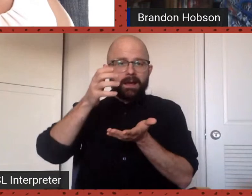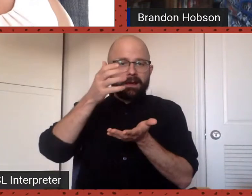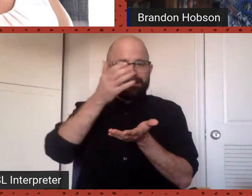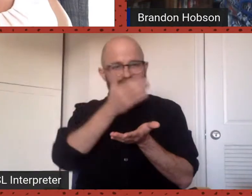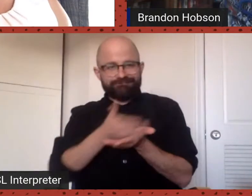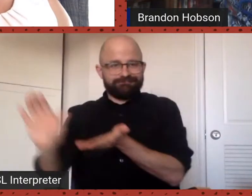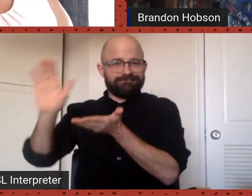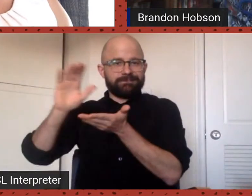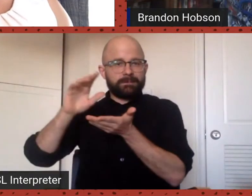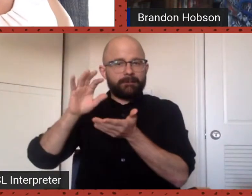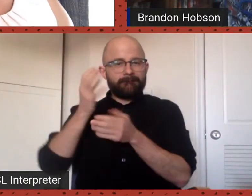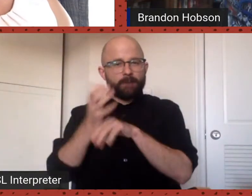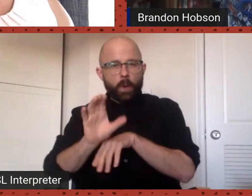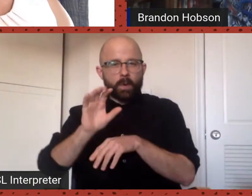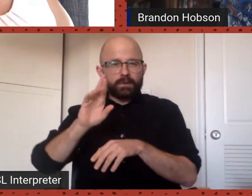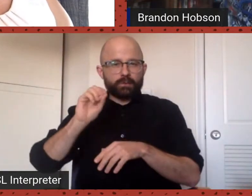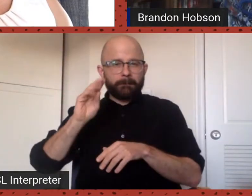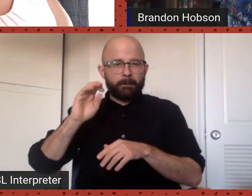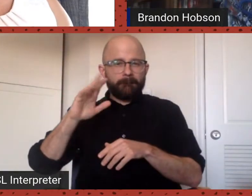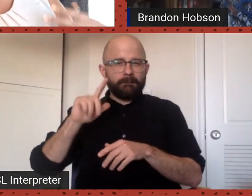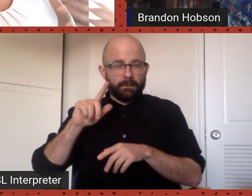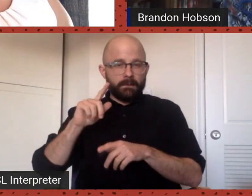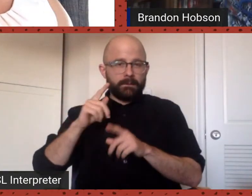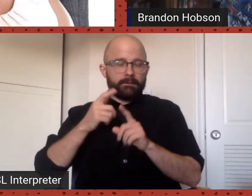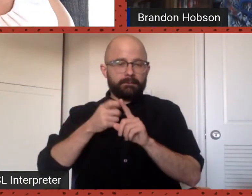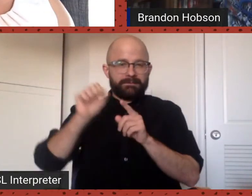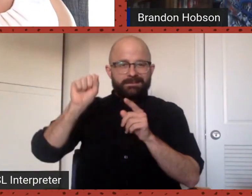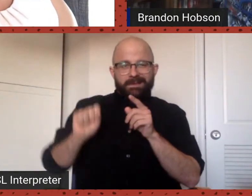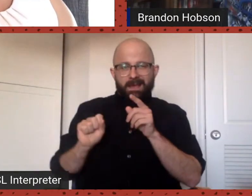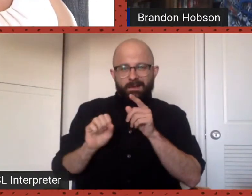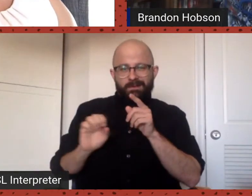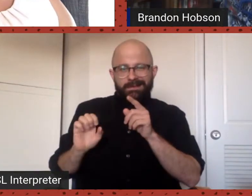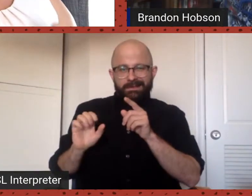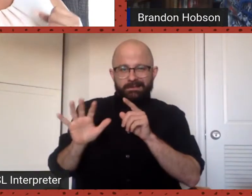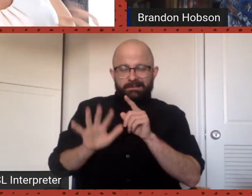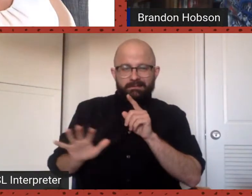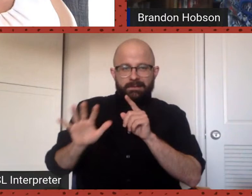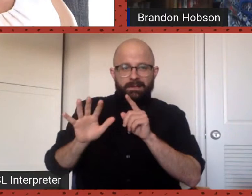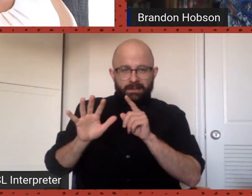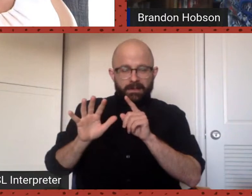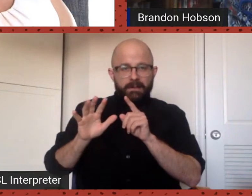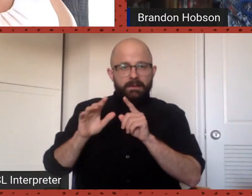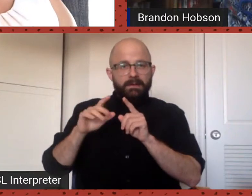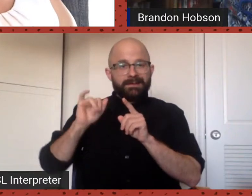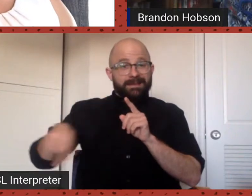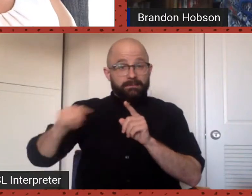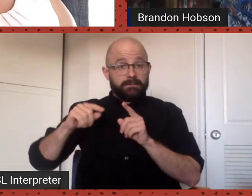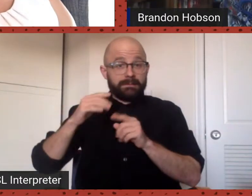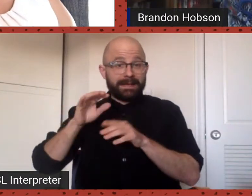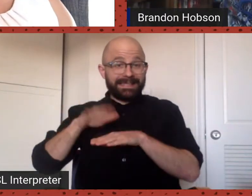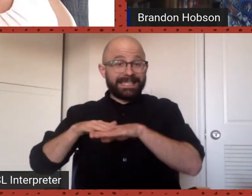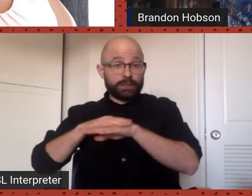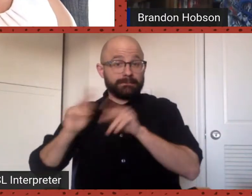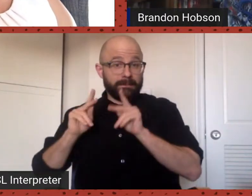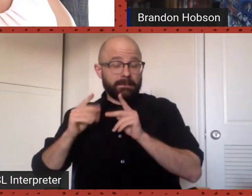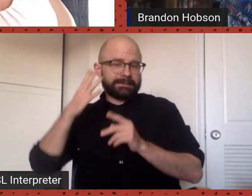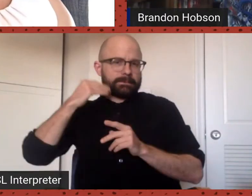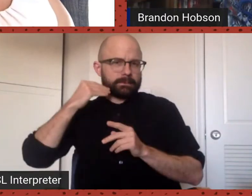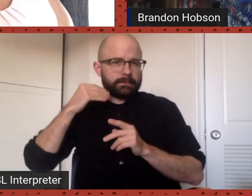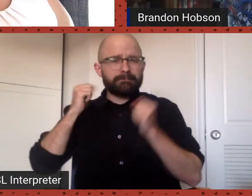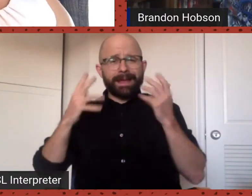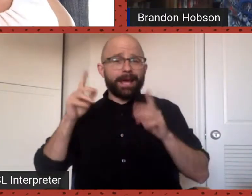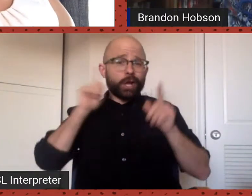peoples from the southeastern portion of the United States faced. Many have heard of the Trail of